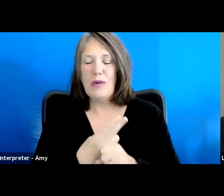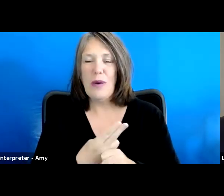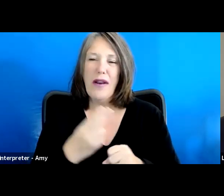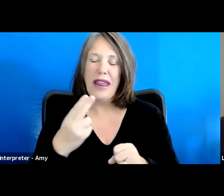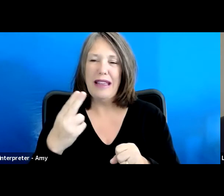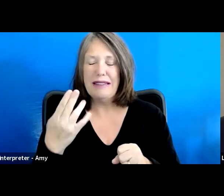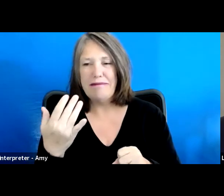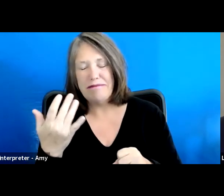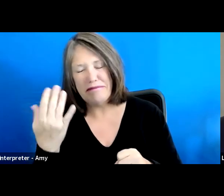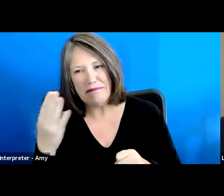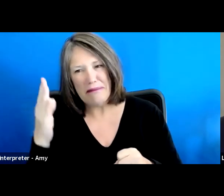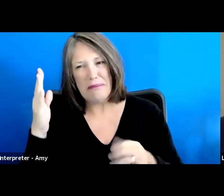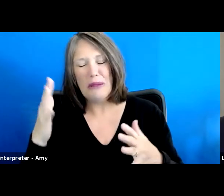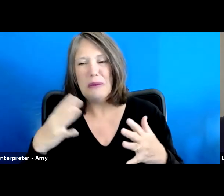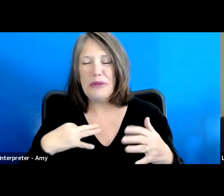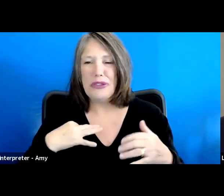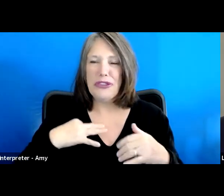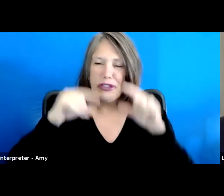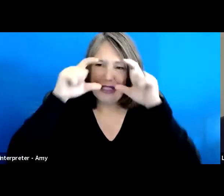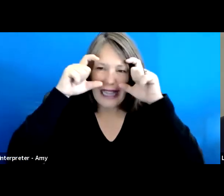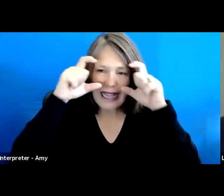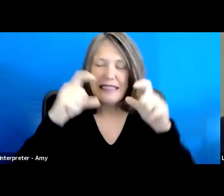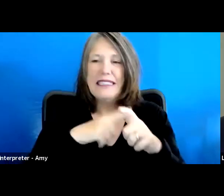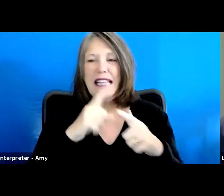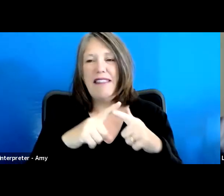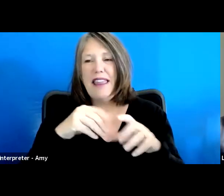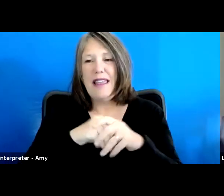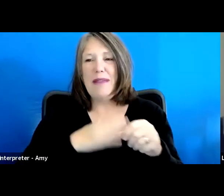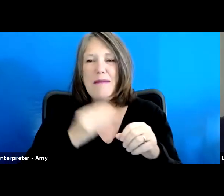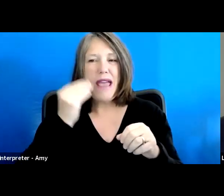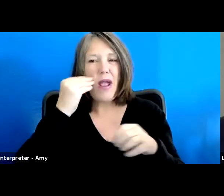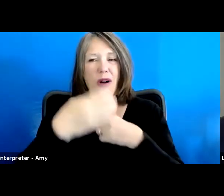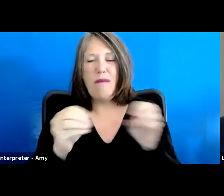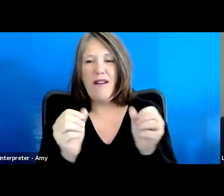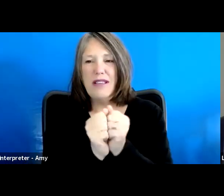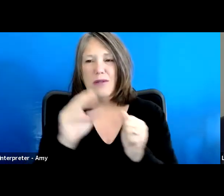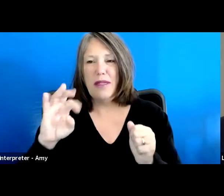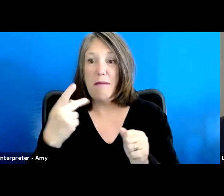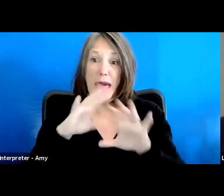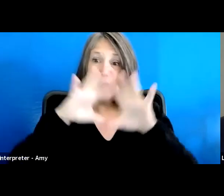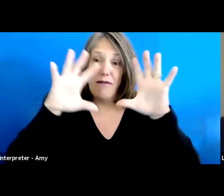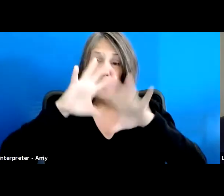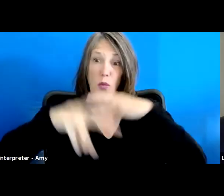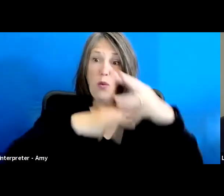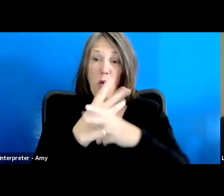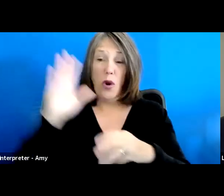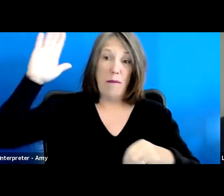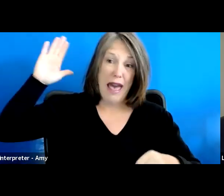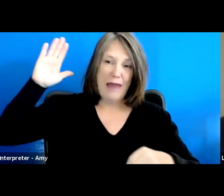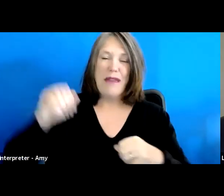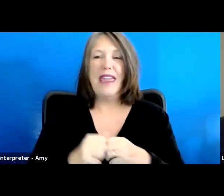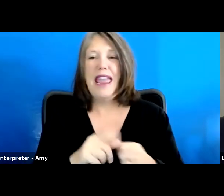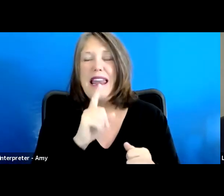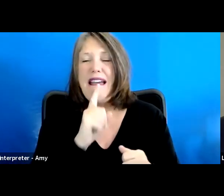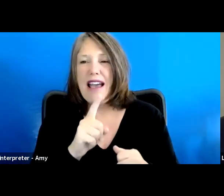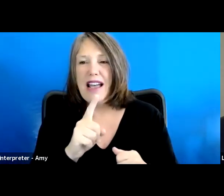shirt. I'm wearing glasses, and then I'm in my home office with a map of the world on the wall behind me, and actually